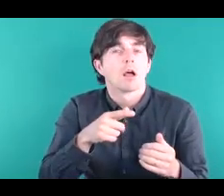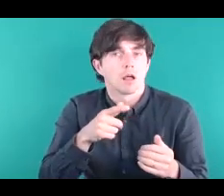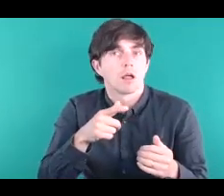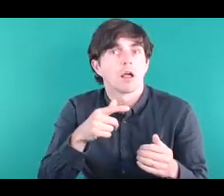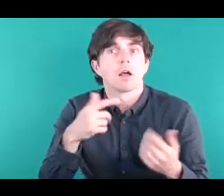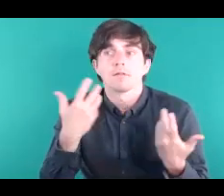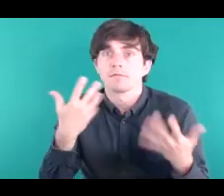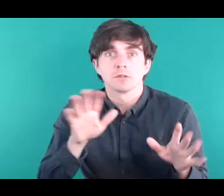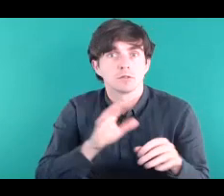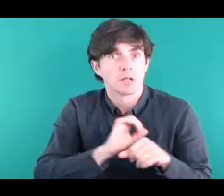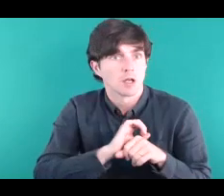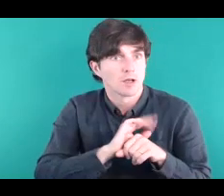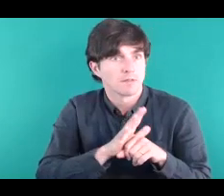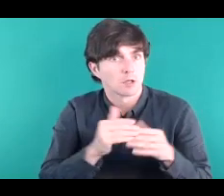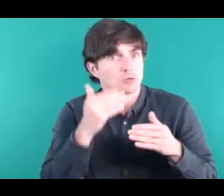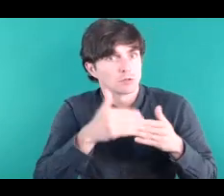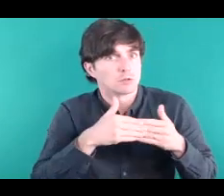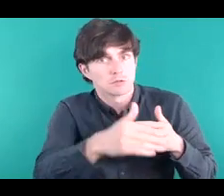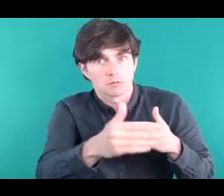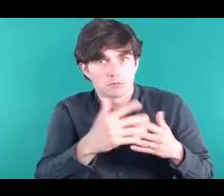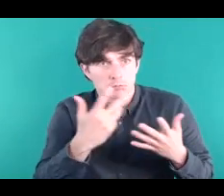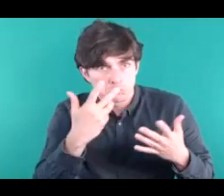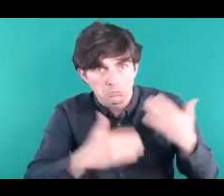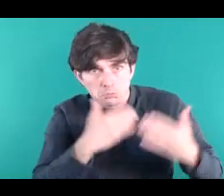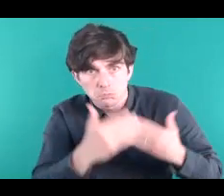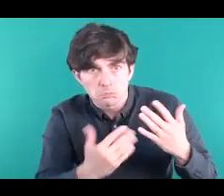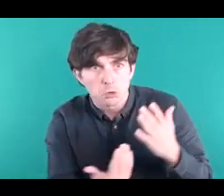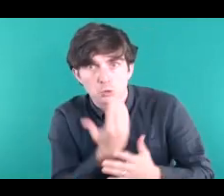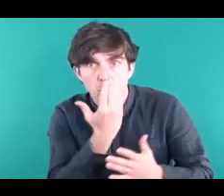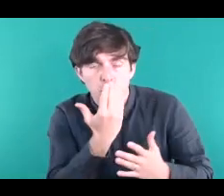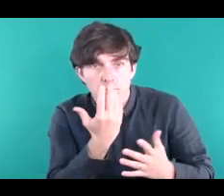Conditional cash transfer quite high, 13%.